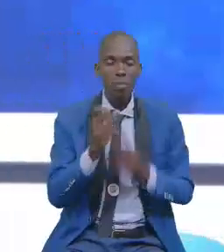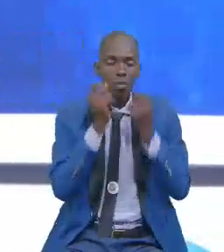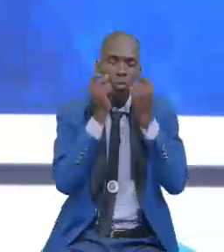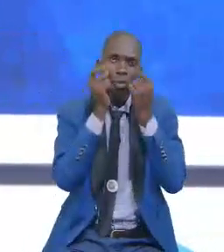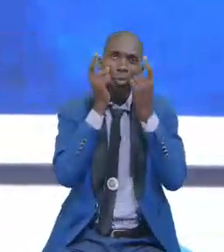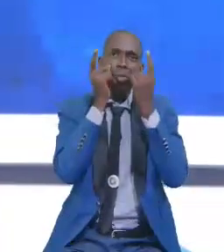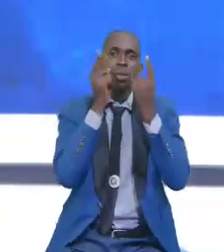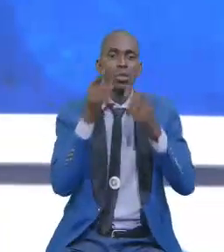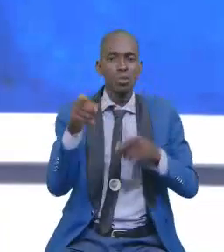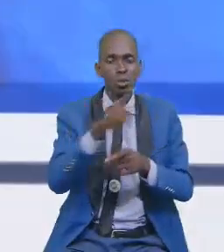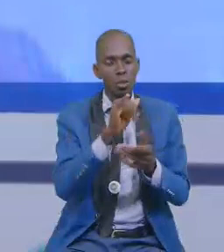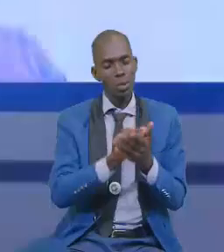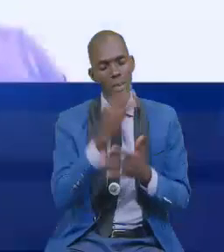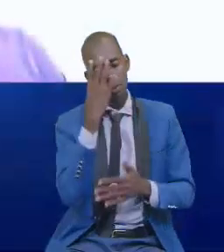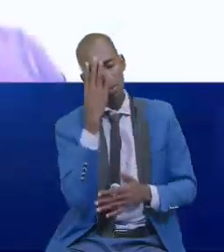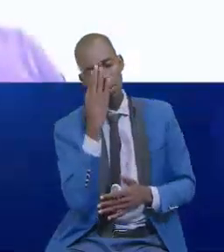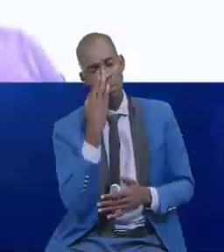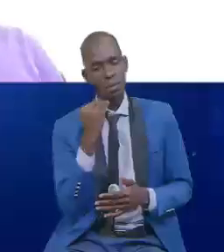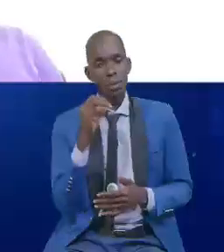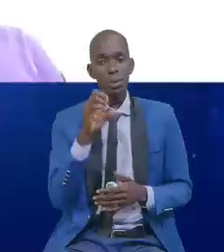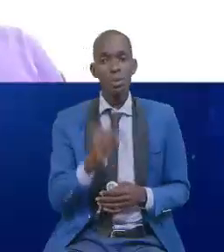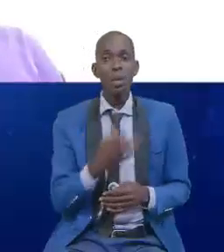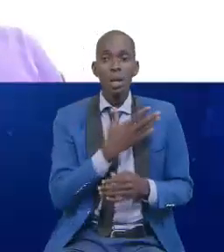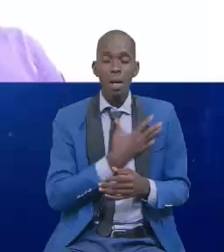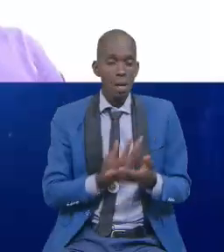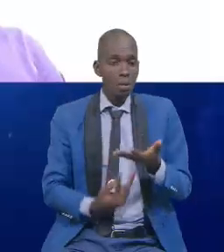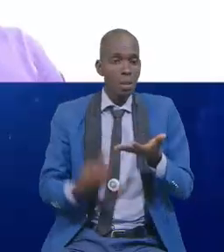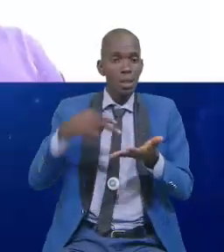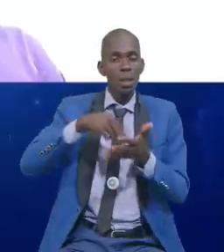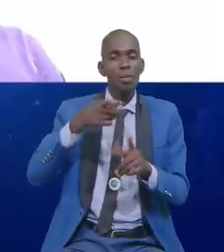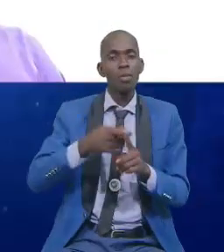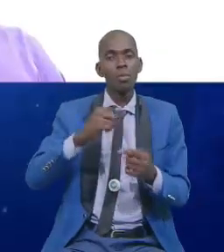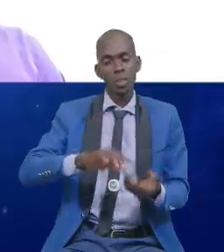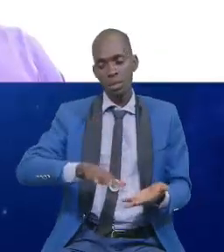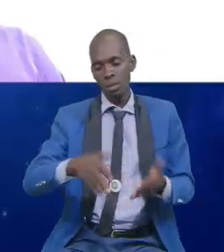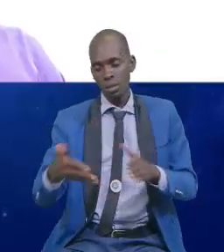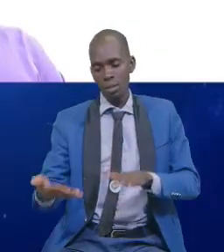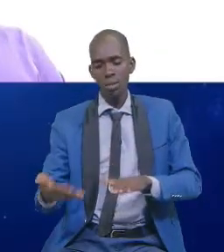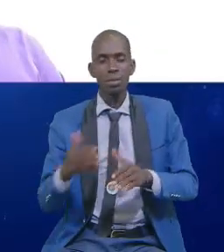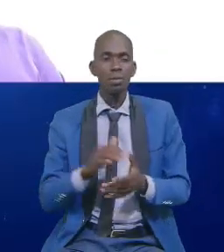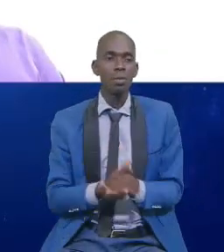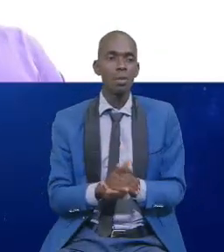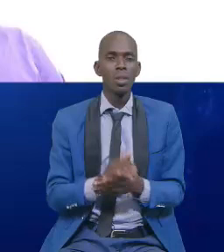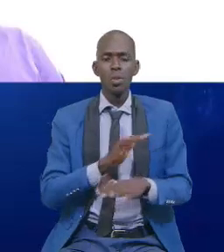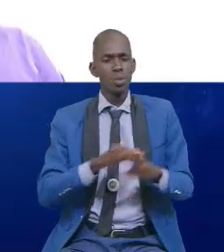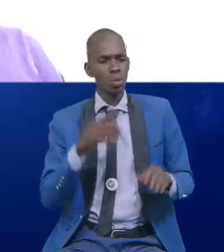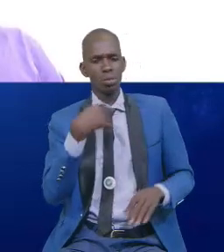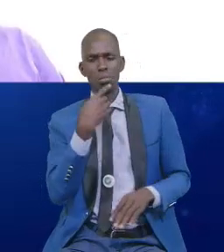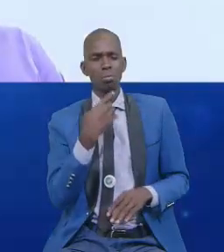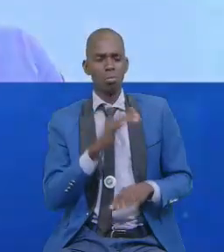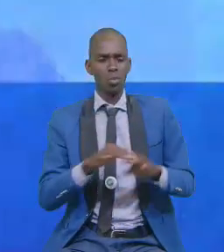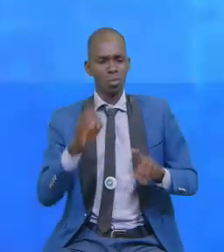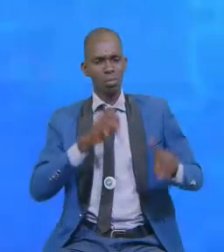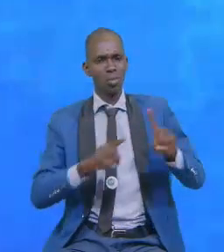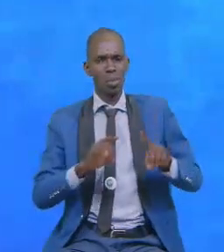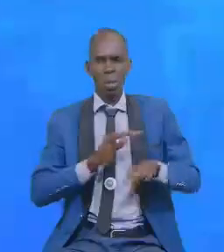that sleepest and arise from the dead. Don't say, I don't know why I'm doing what I'm